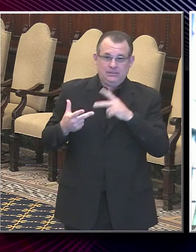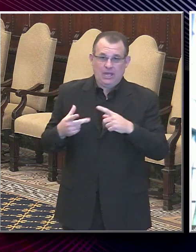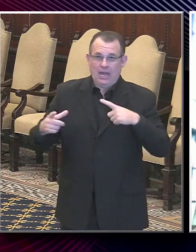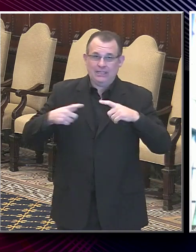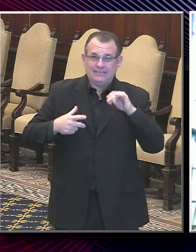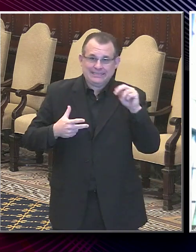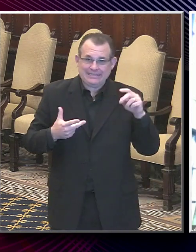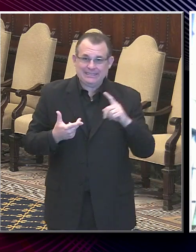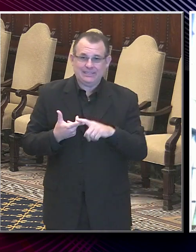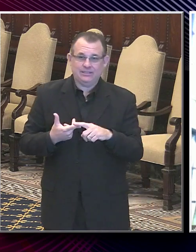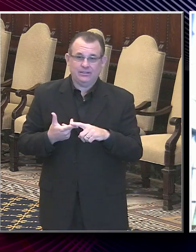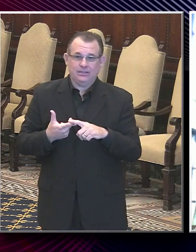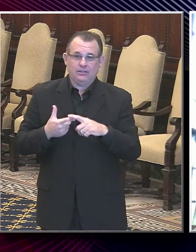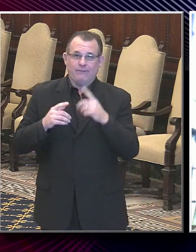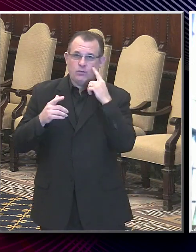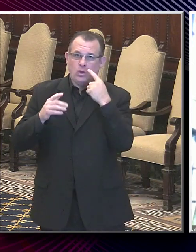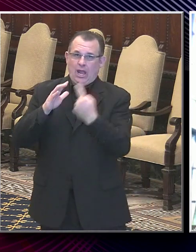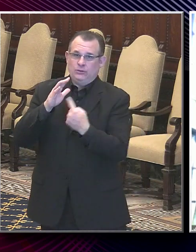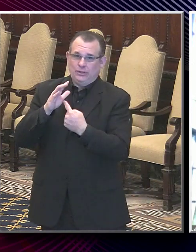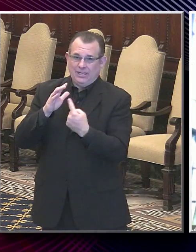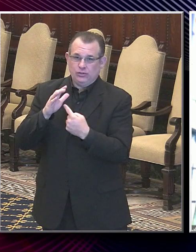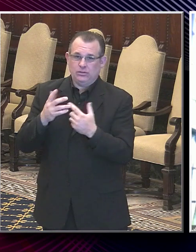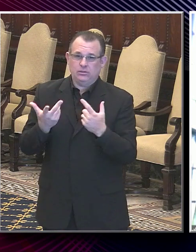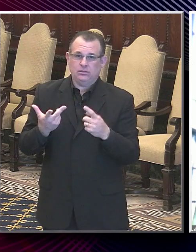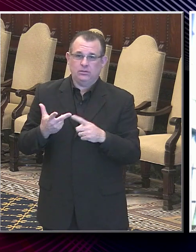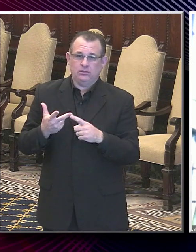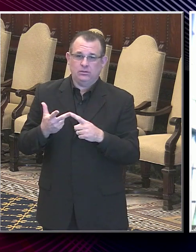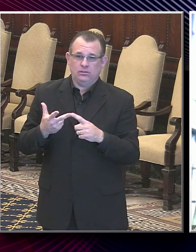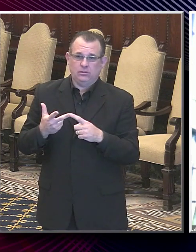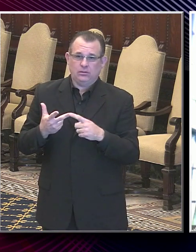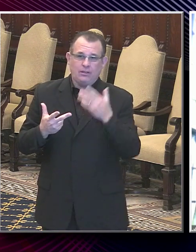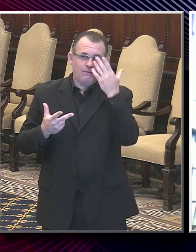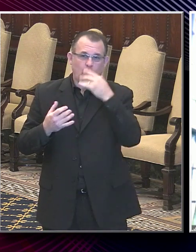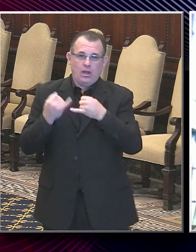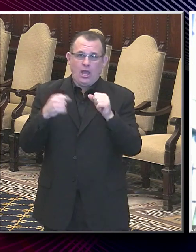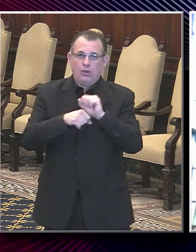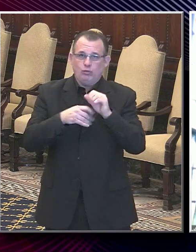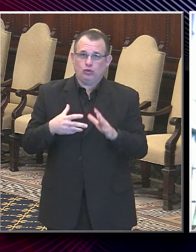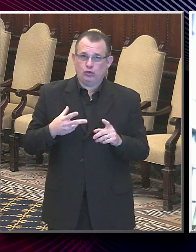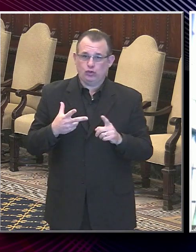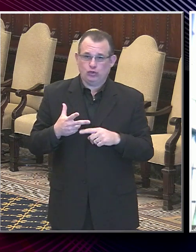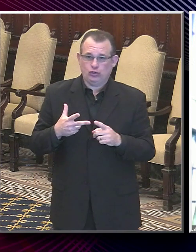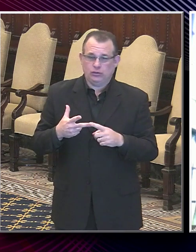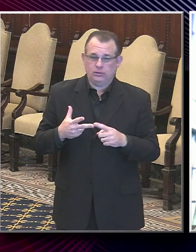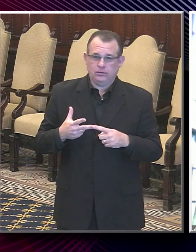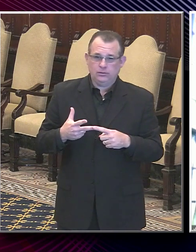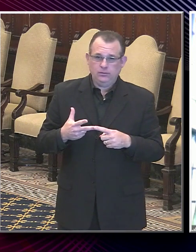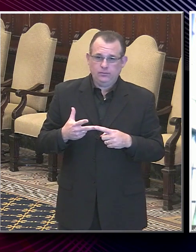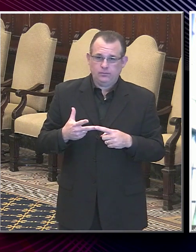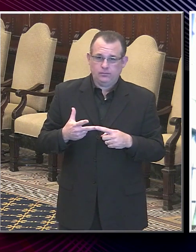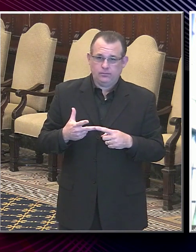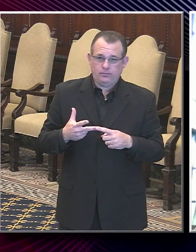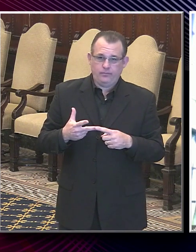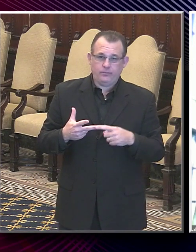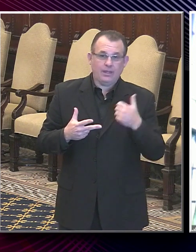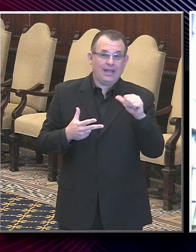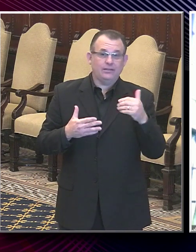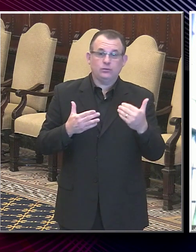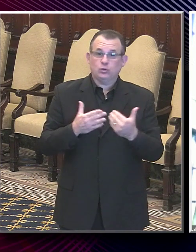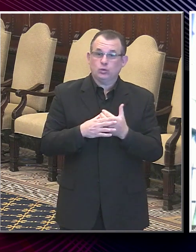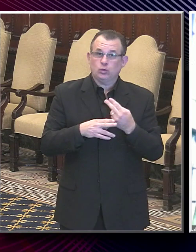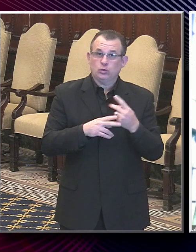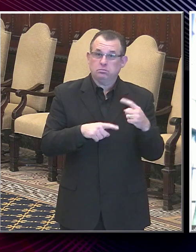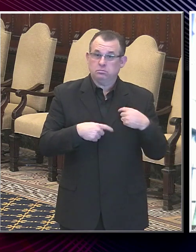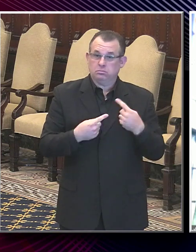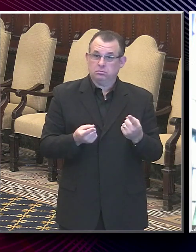the isolation quarantine for the frontline workers. It'd be great to see what kind of use that got, and if there